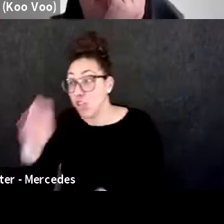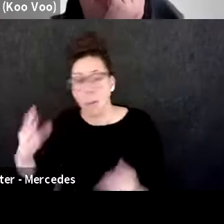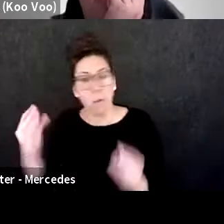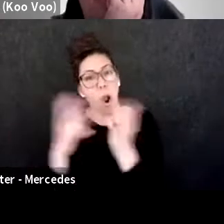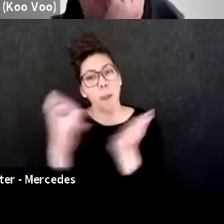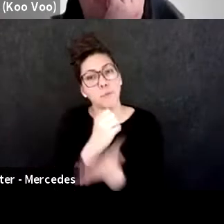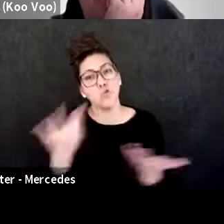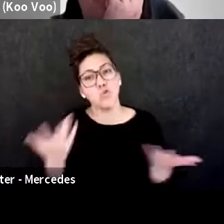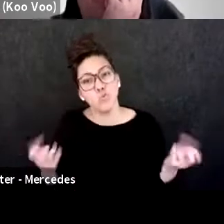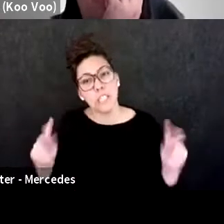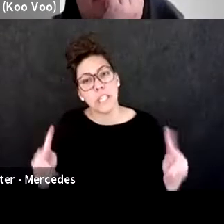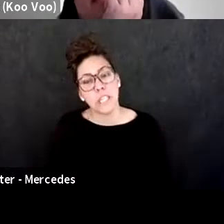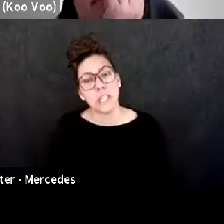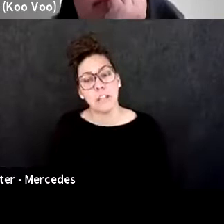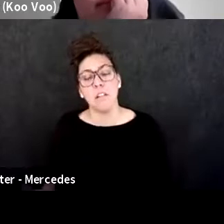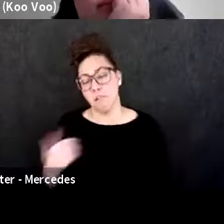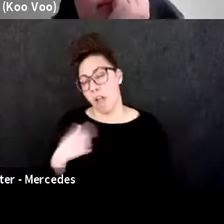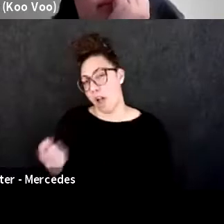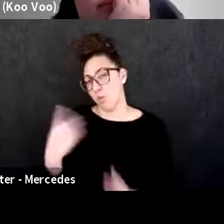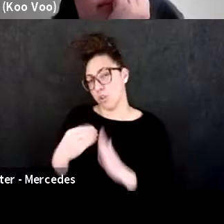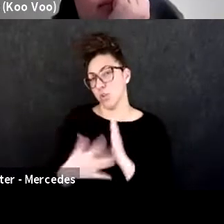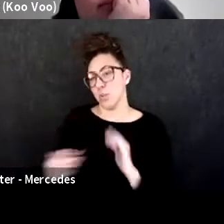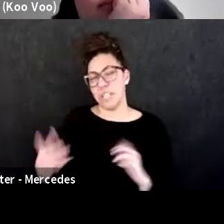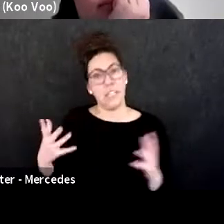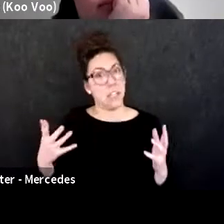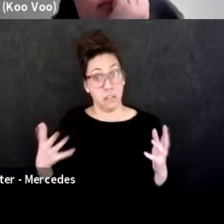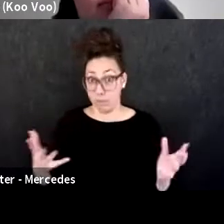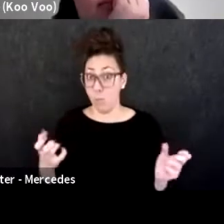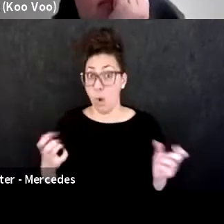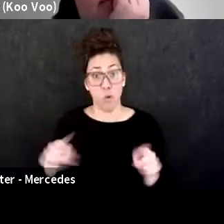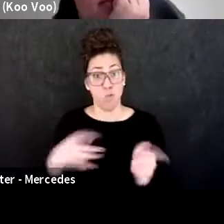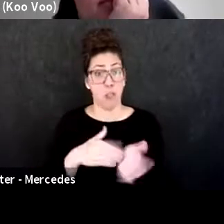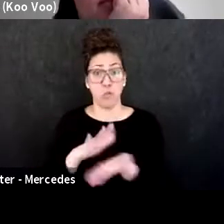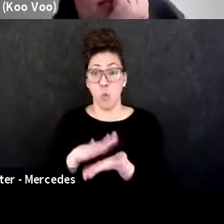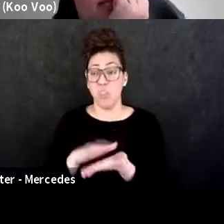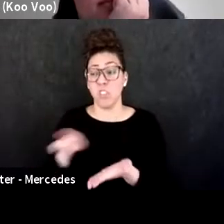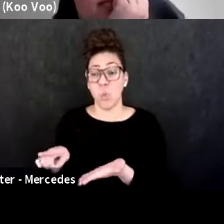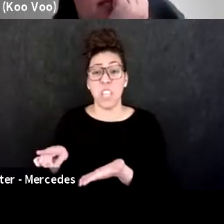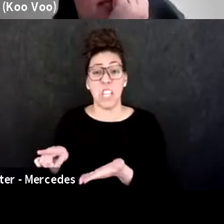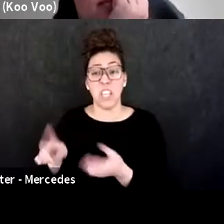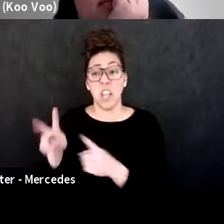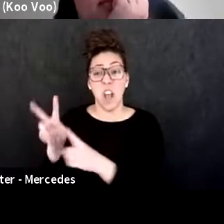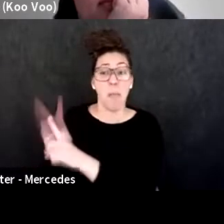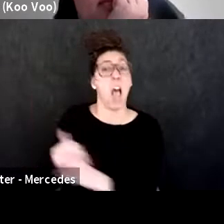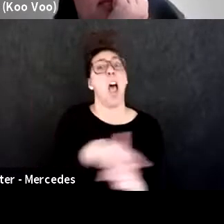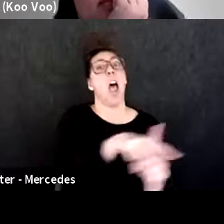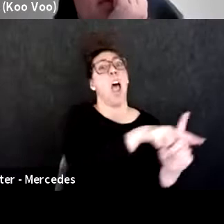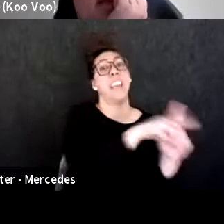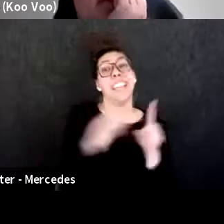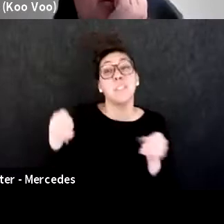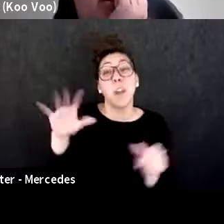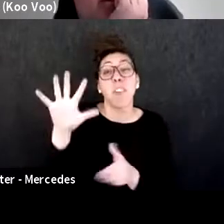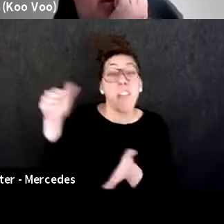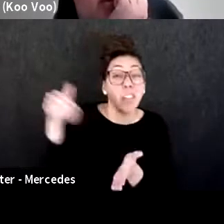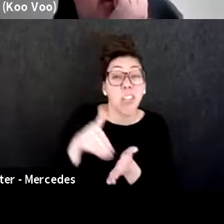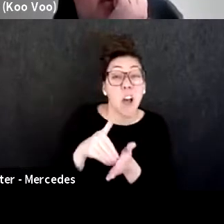that wanted to go to medical school, and he was so determined that he applied to almost every single school in the college and spent $5,000 just on applications. And